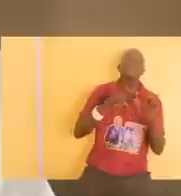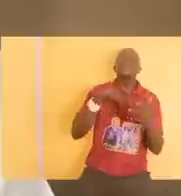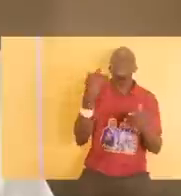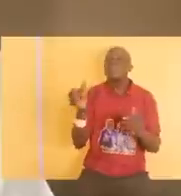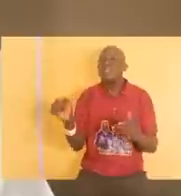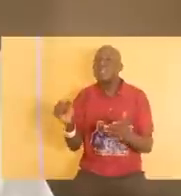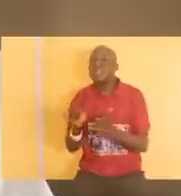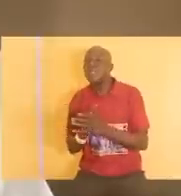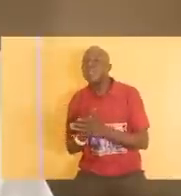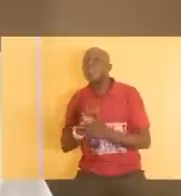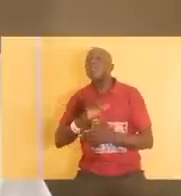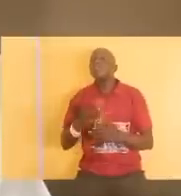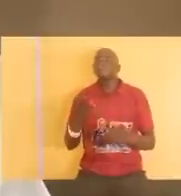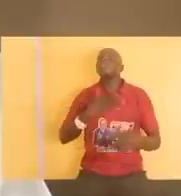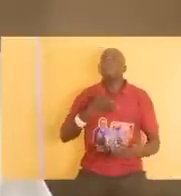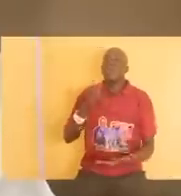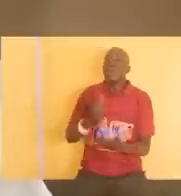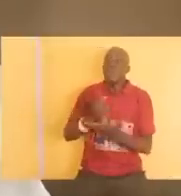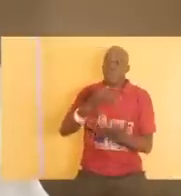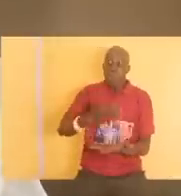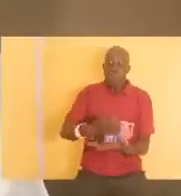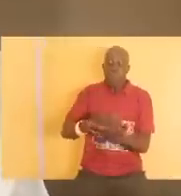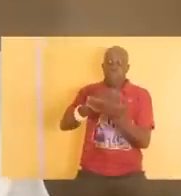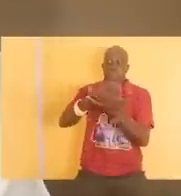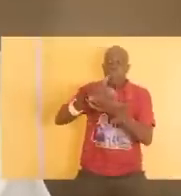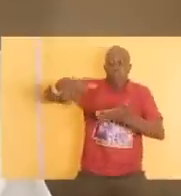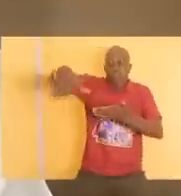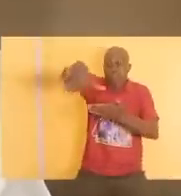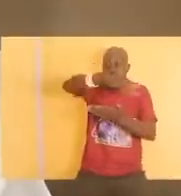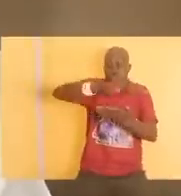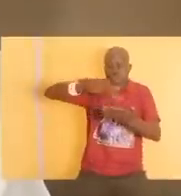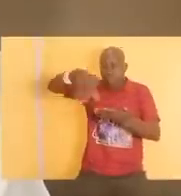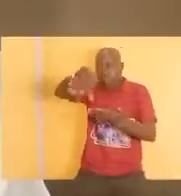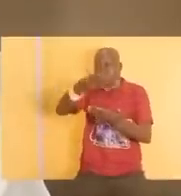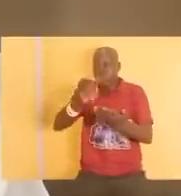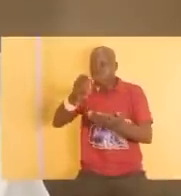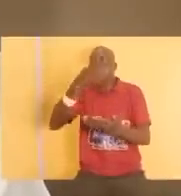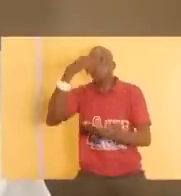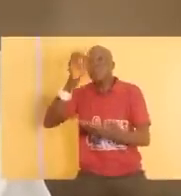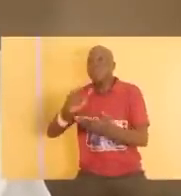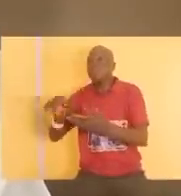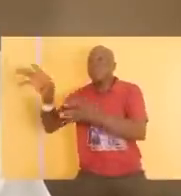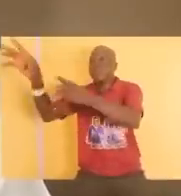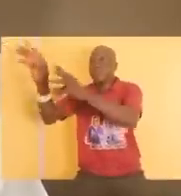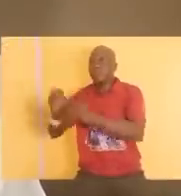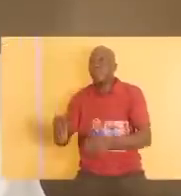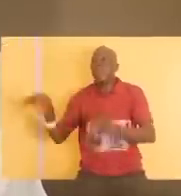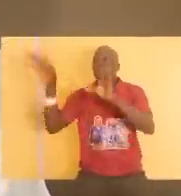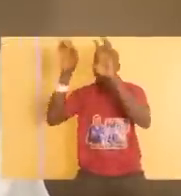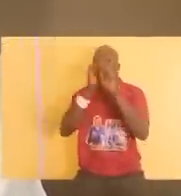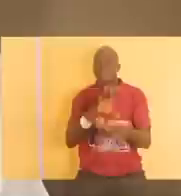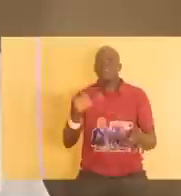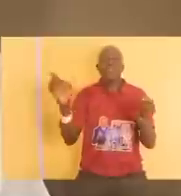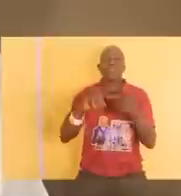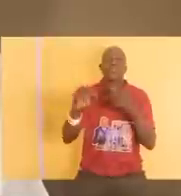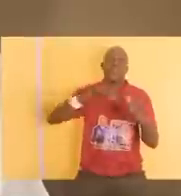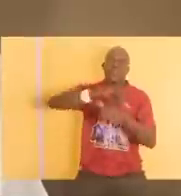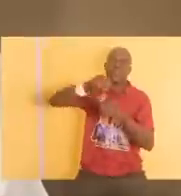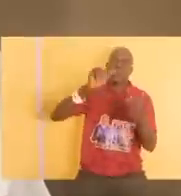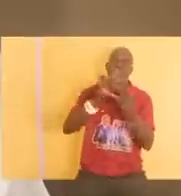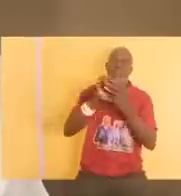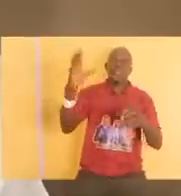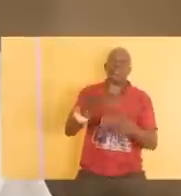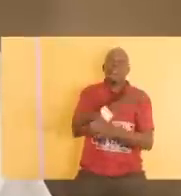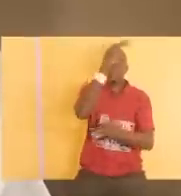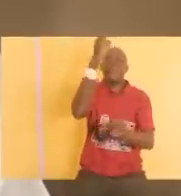Bible says. Ó ní aago mi kún àkóhún sílẹ̀. My cup runneth over. O gbọ́dọ̀ rí bò kọ́nọ́sẹ̀. You must receive blessing this week. Mo bless òróró yìí. I bless your horn. Àti àpẹẹrẹ